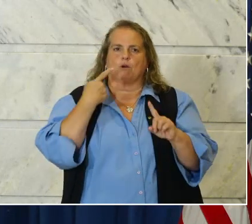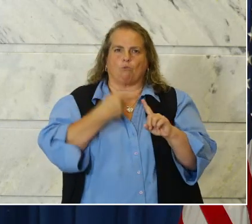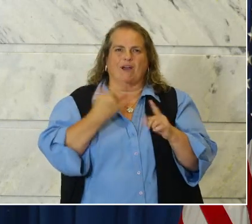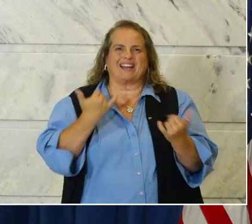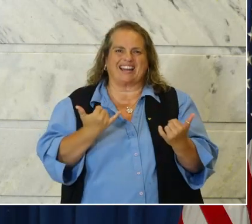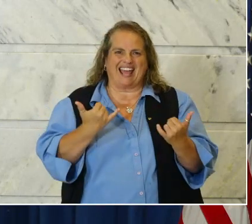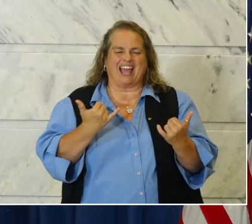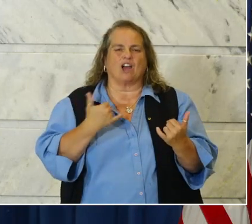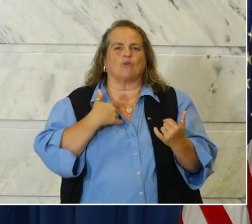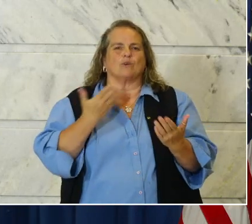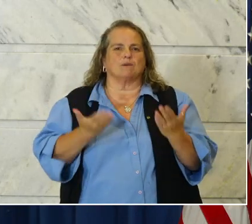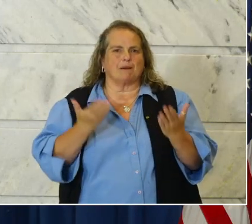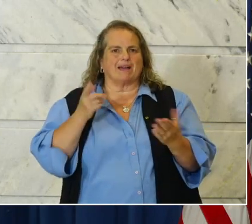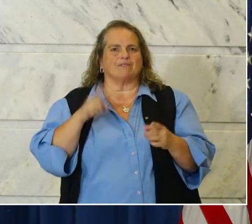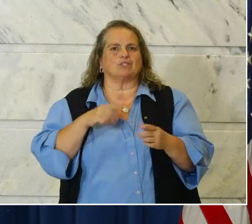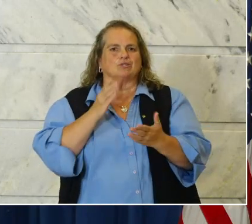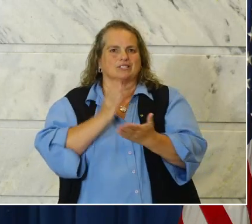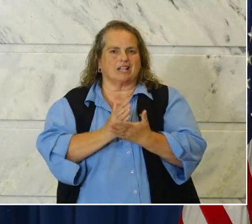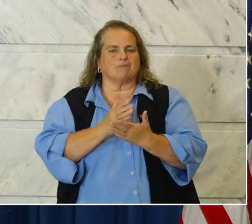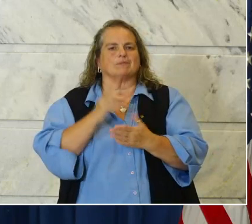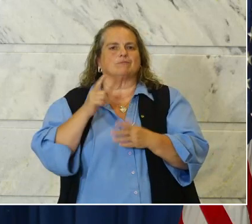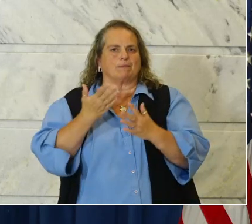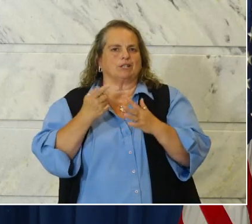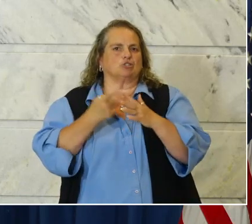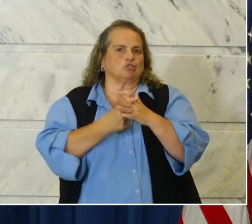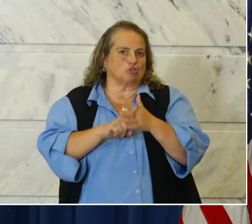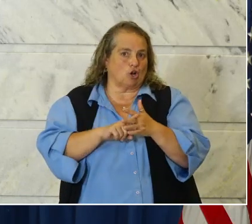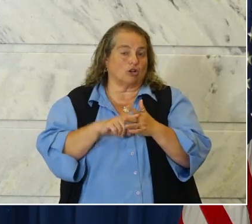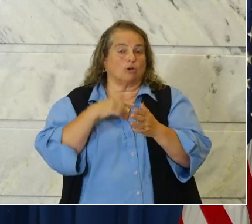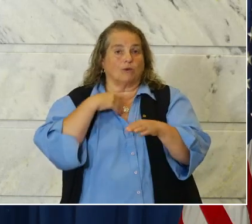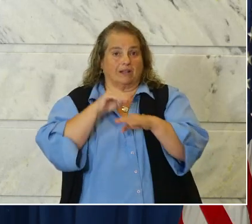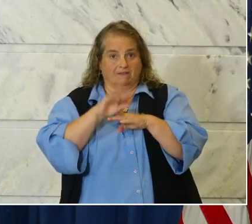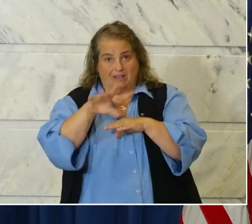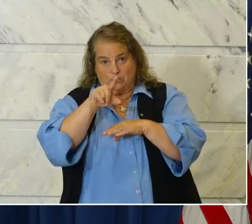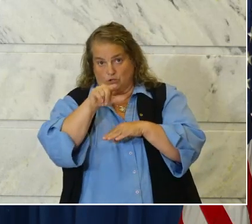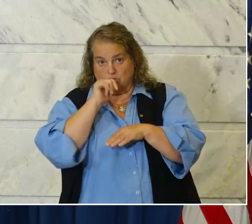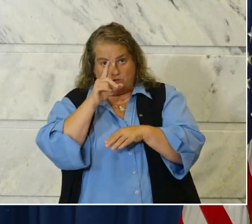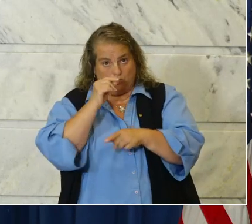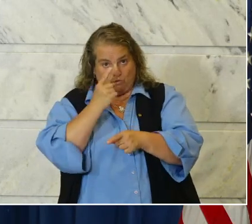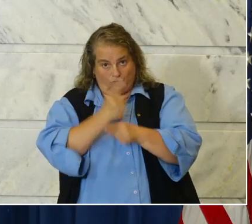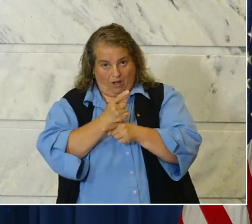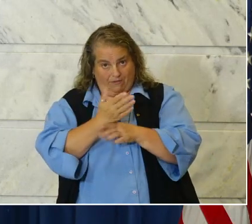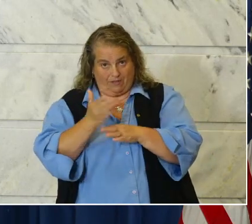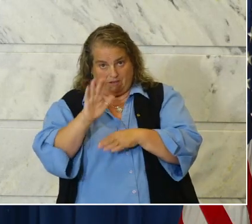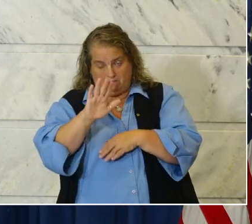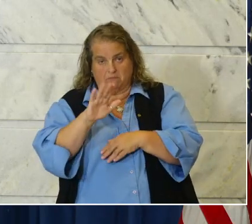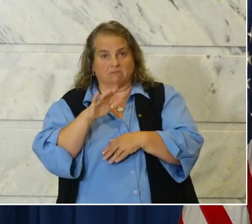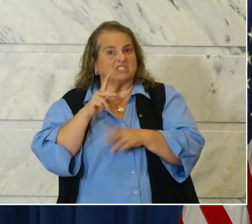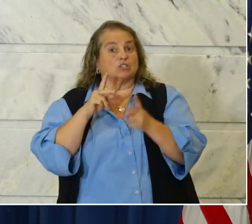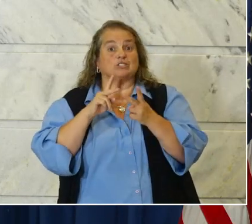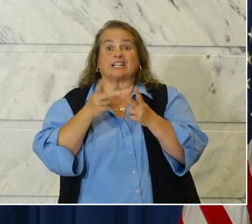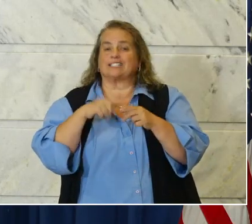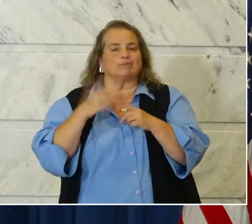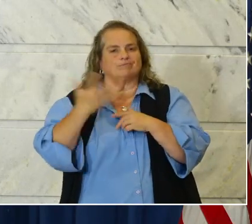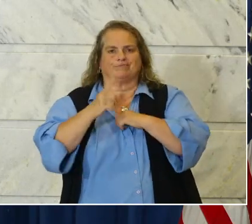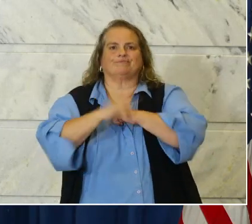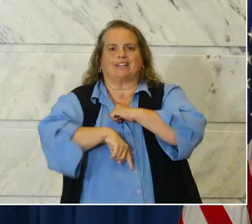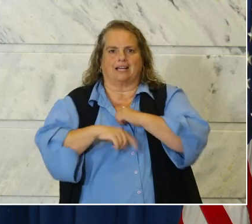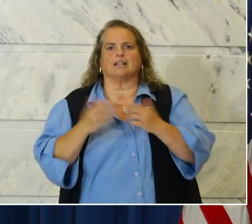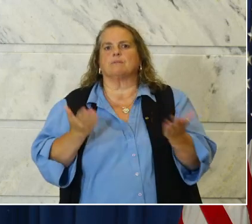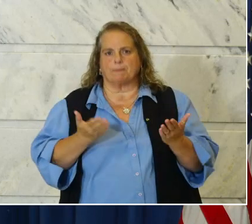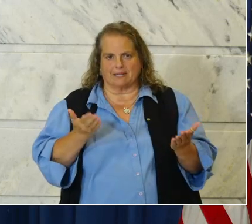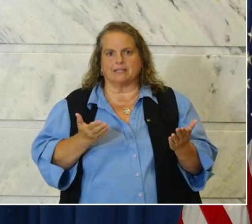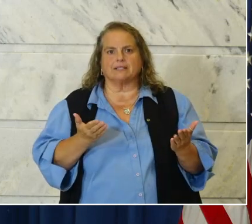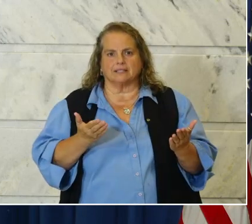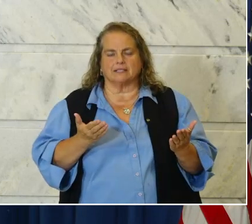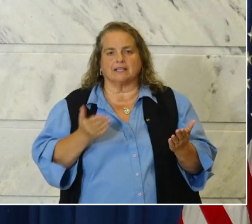stop this thing. And if we want to advise people once not to do the wrong thing, we can't let them do it twice. And I'd just like to think that if